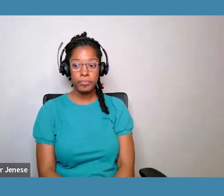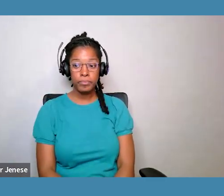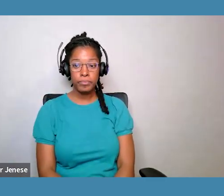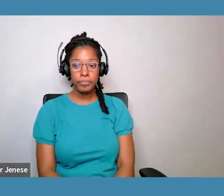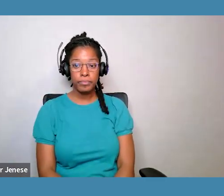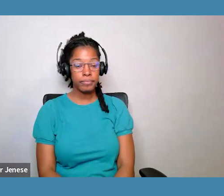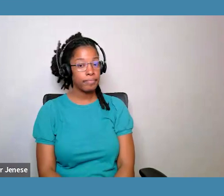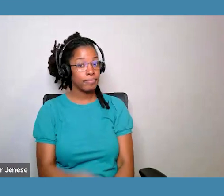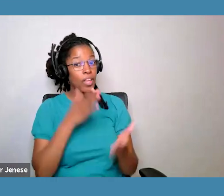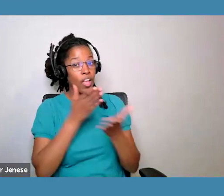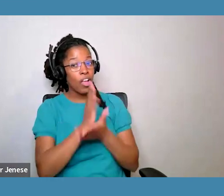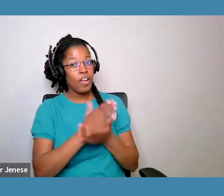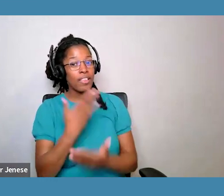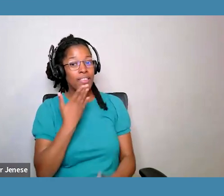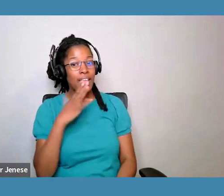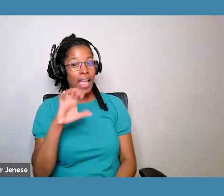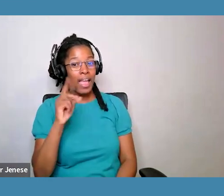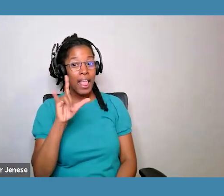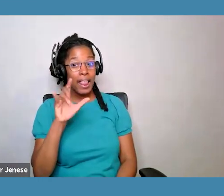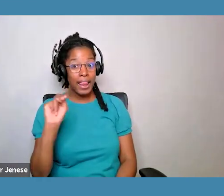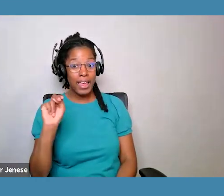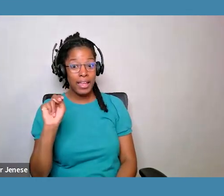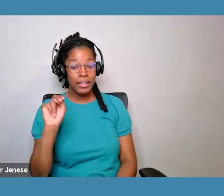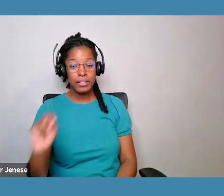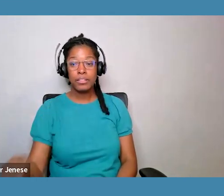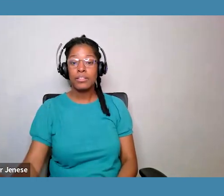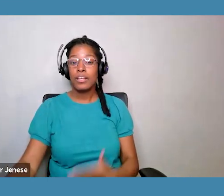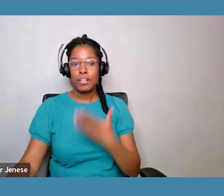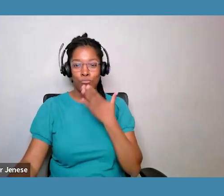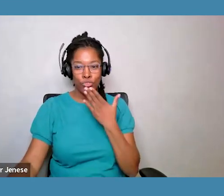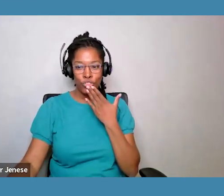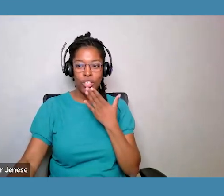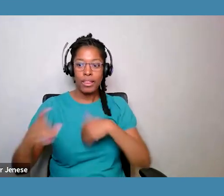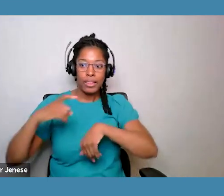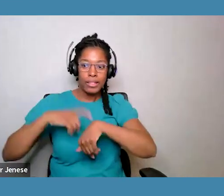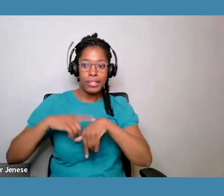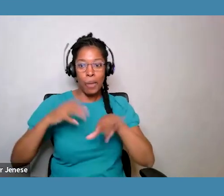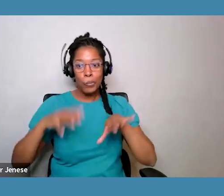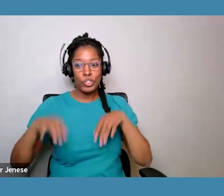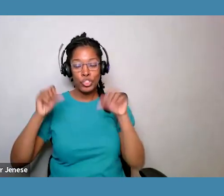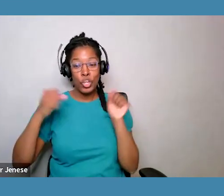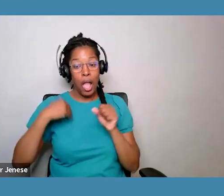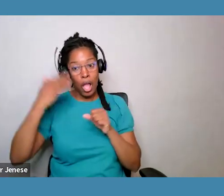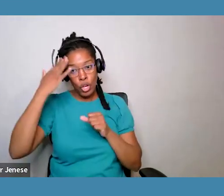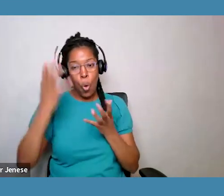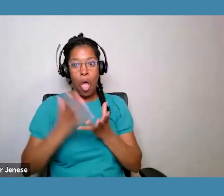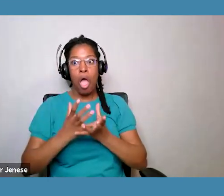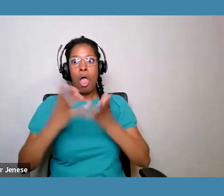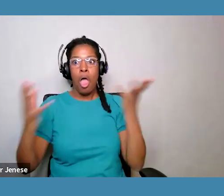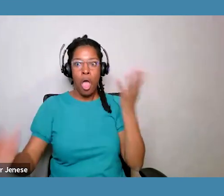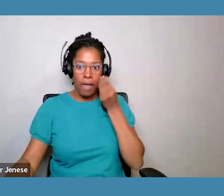All right, thank you, Caitlin. Appreciate the time you took. I know this was a lot of